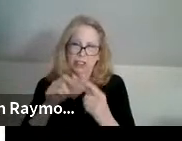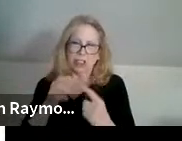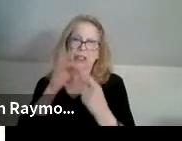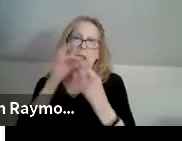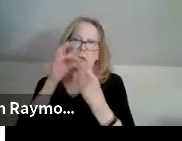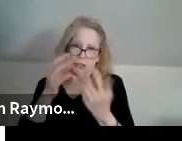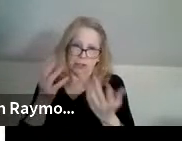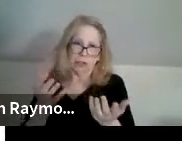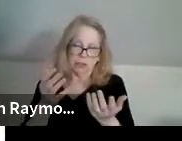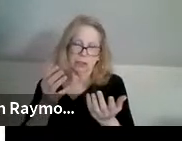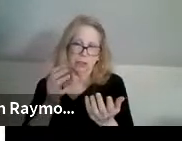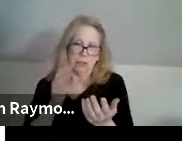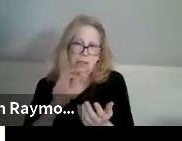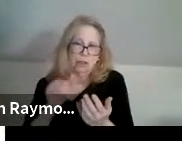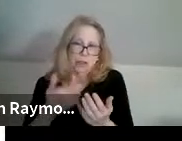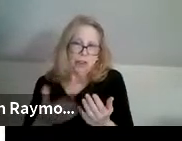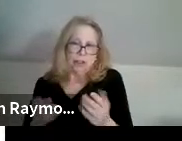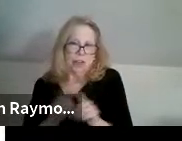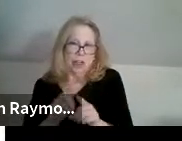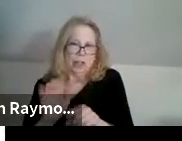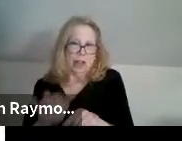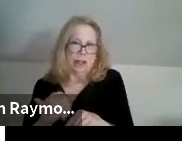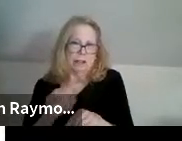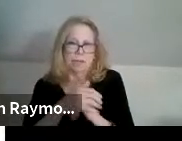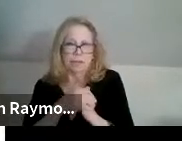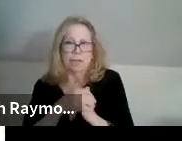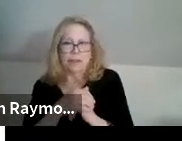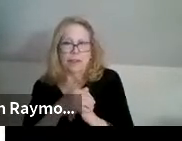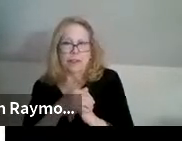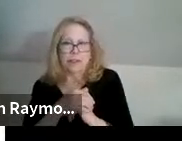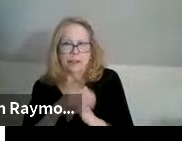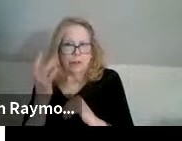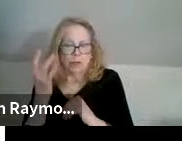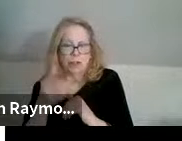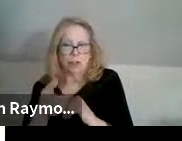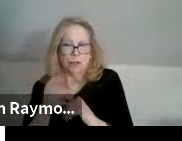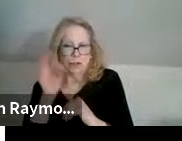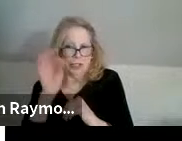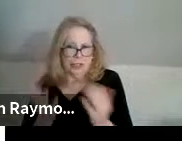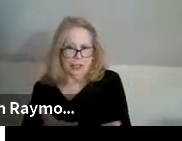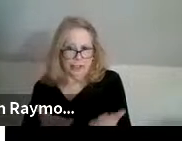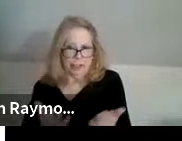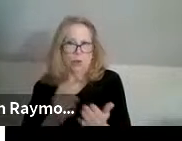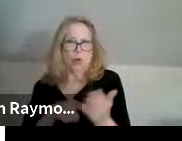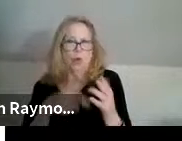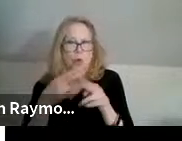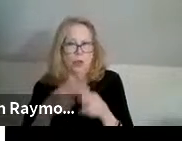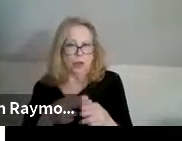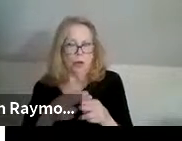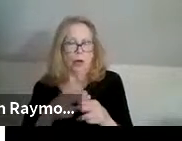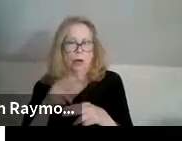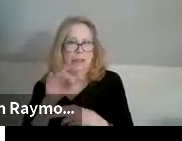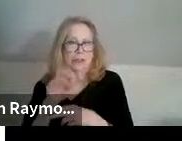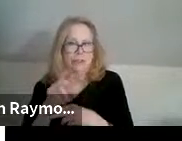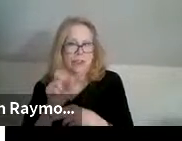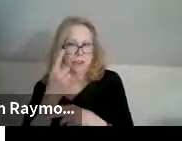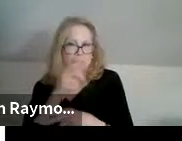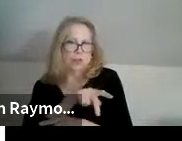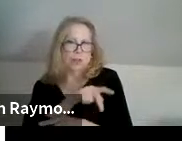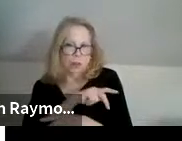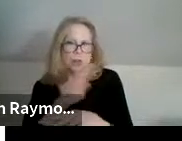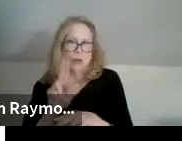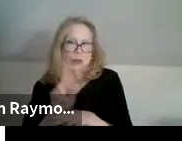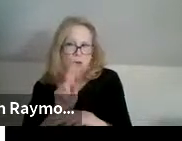were going to be used all the time for things like mobile phones. So that's why you'll find it here. What we call out is devices for personal use.